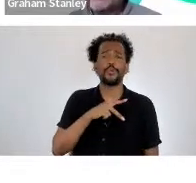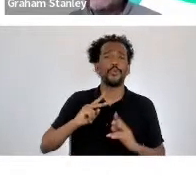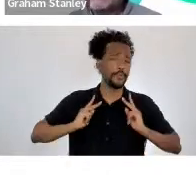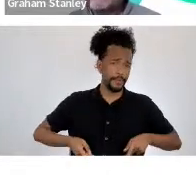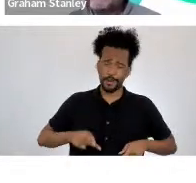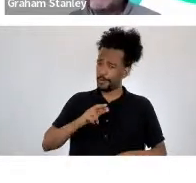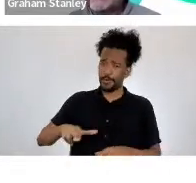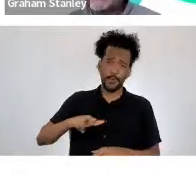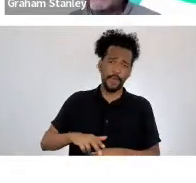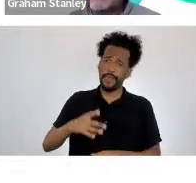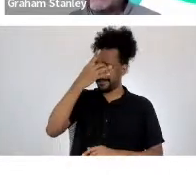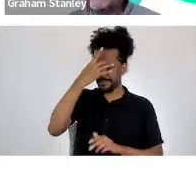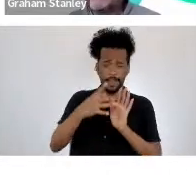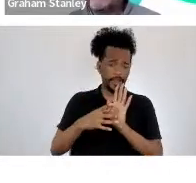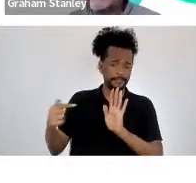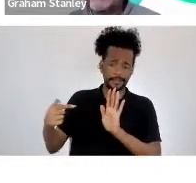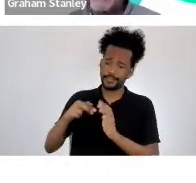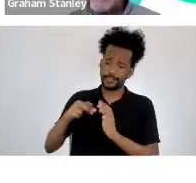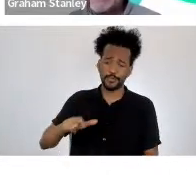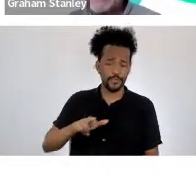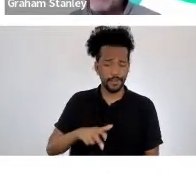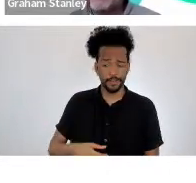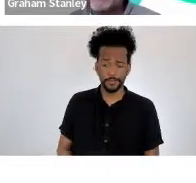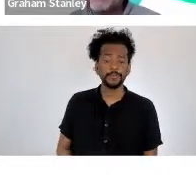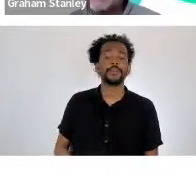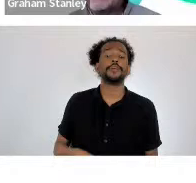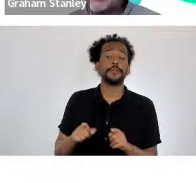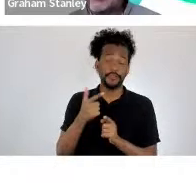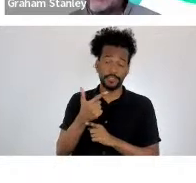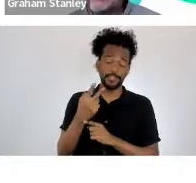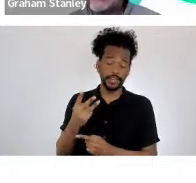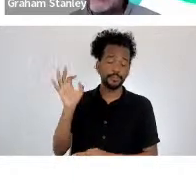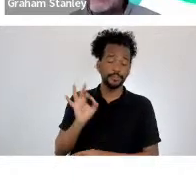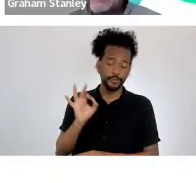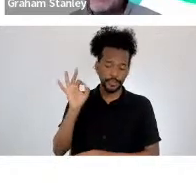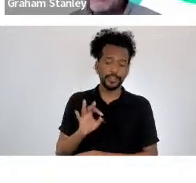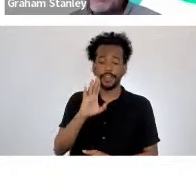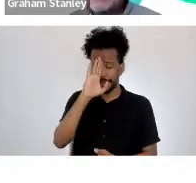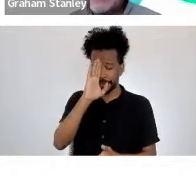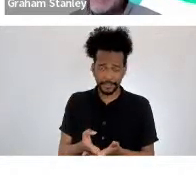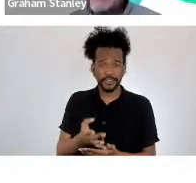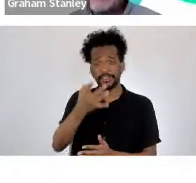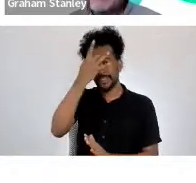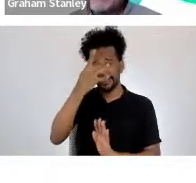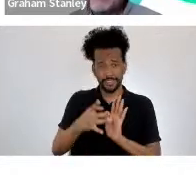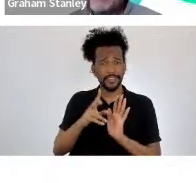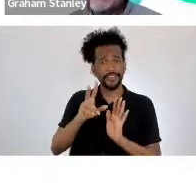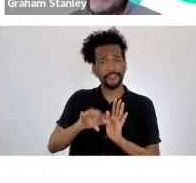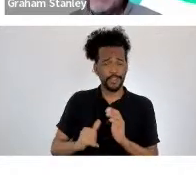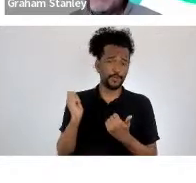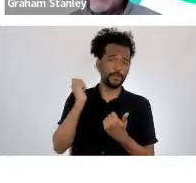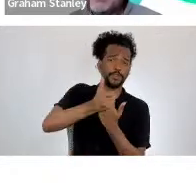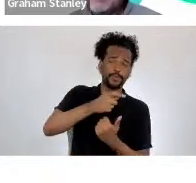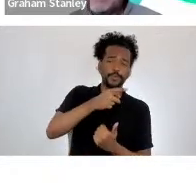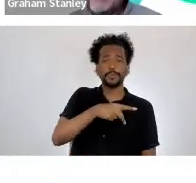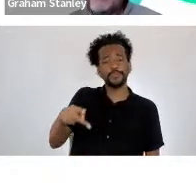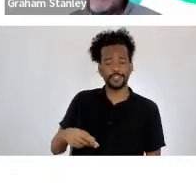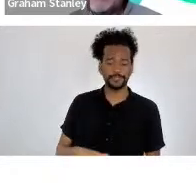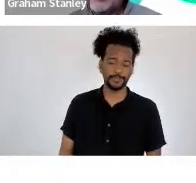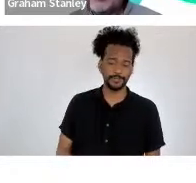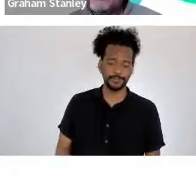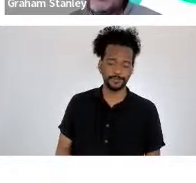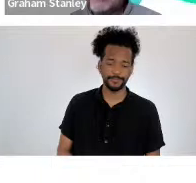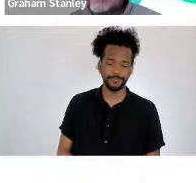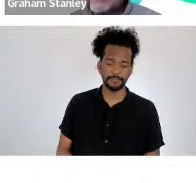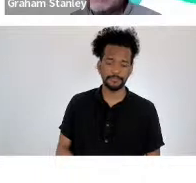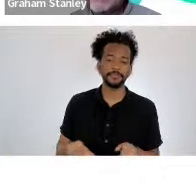Only 23% of the respondents believe that AI would replace teachers. But once again, we've got a significant number